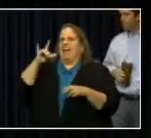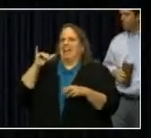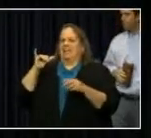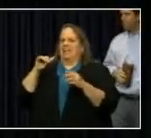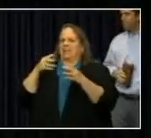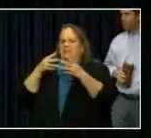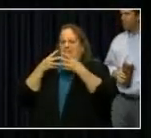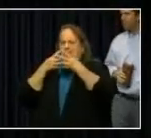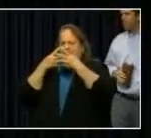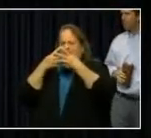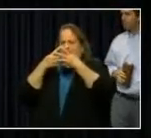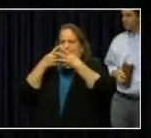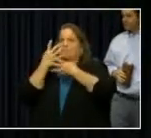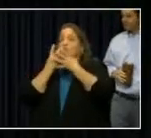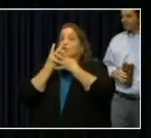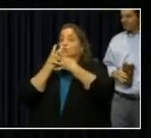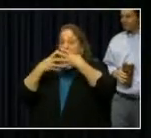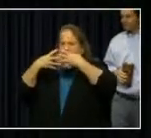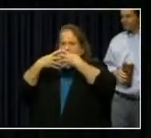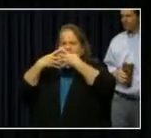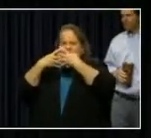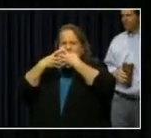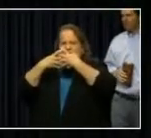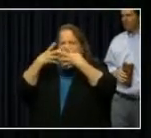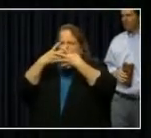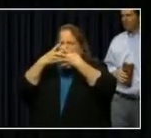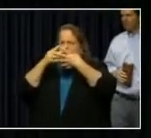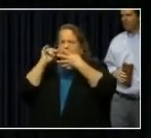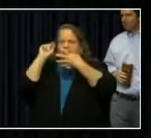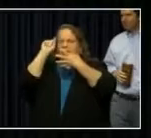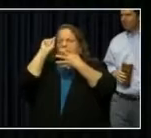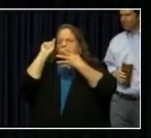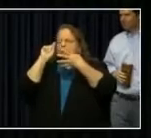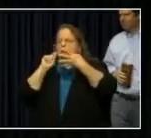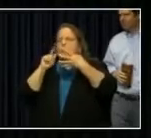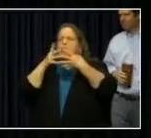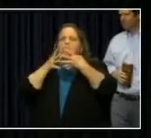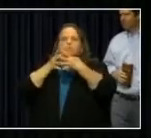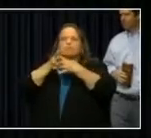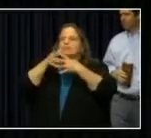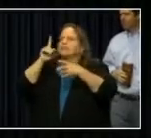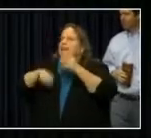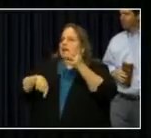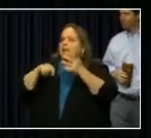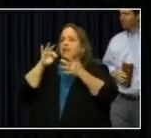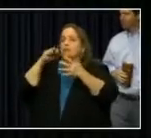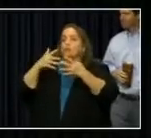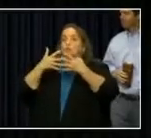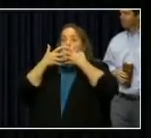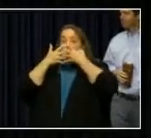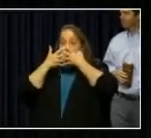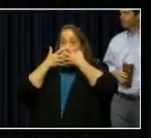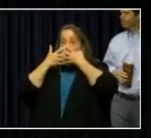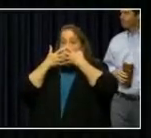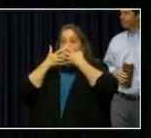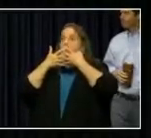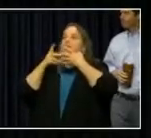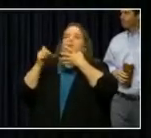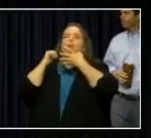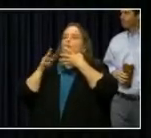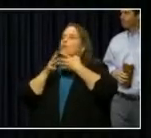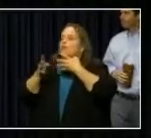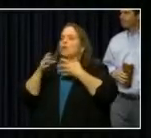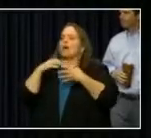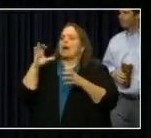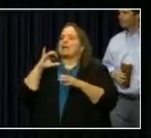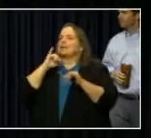refined filters, so they can filter very microscopic little particles from getting into you. So if you breathe and wear these, and I did an